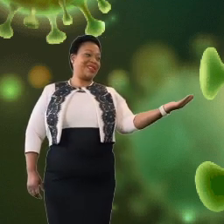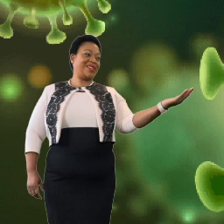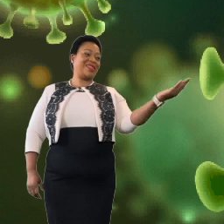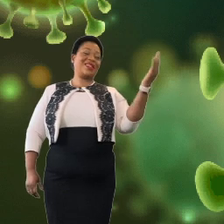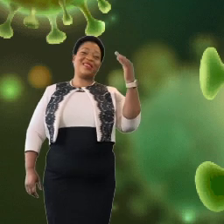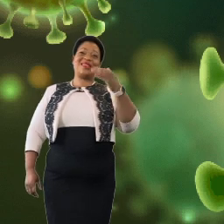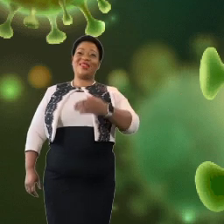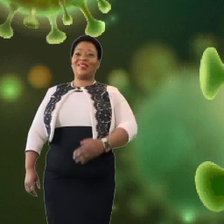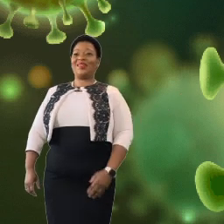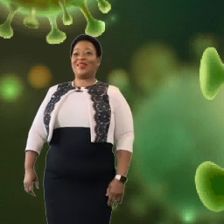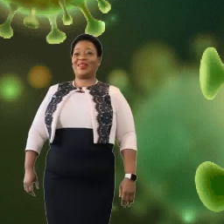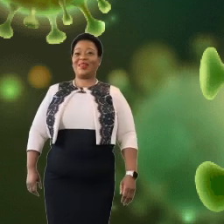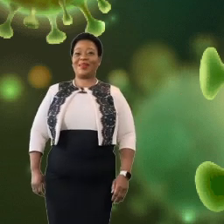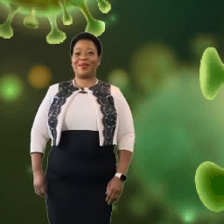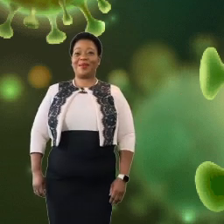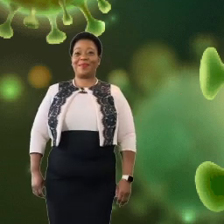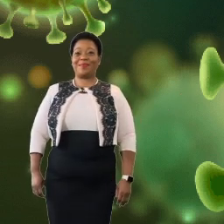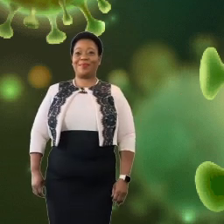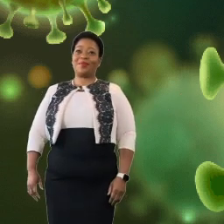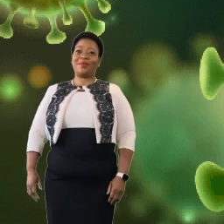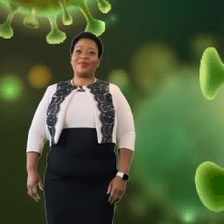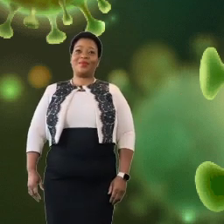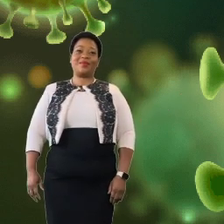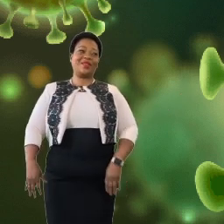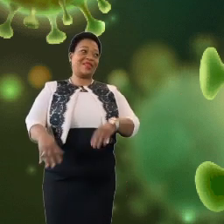regulations, and the